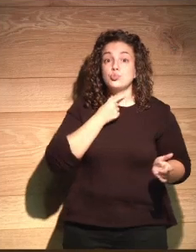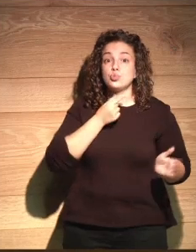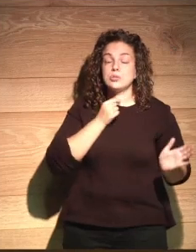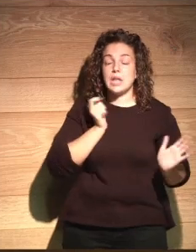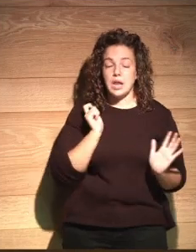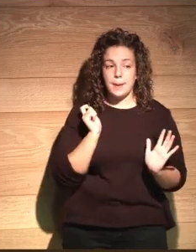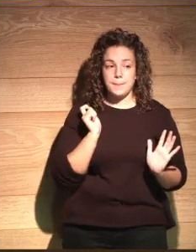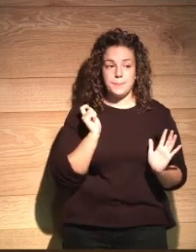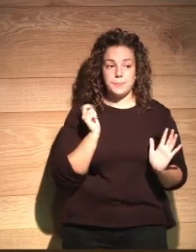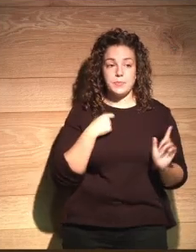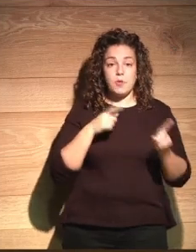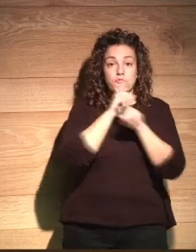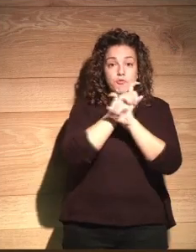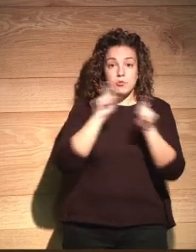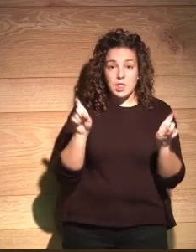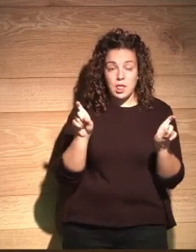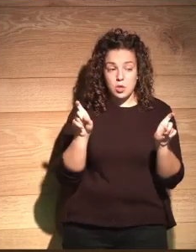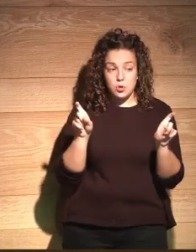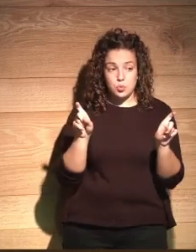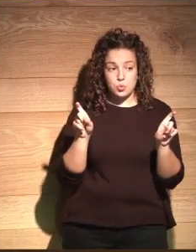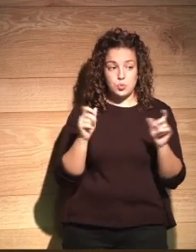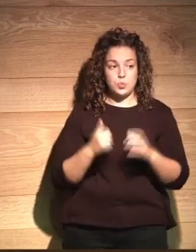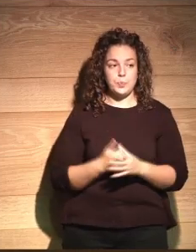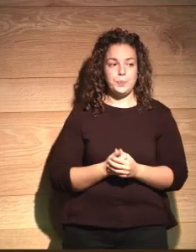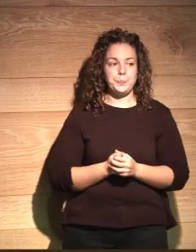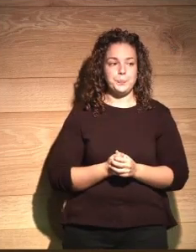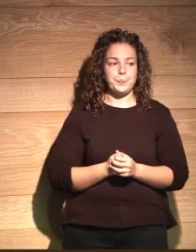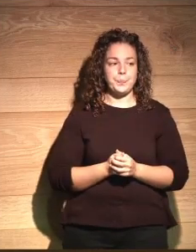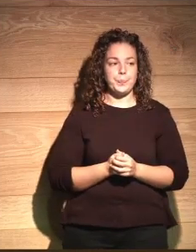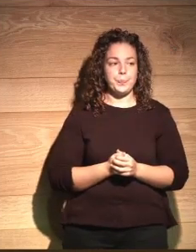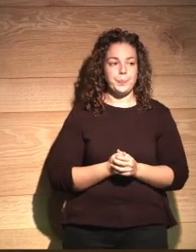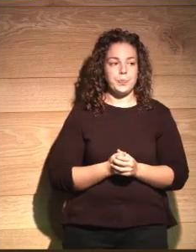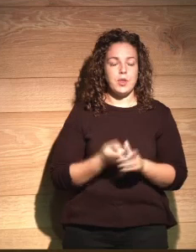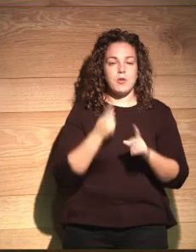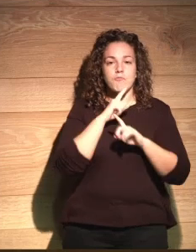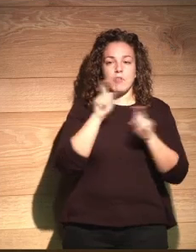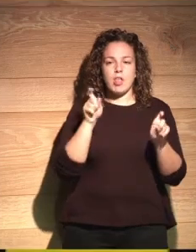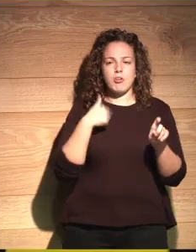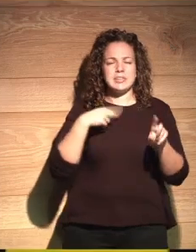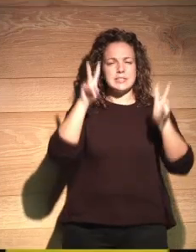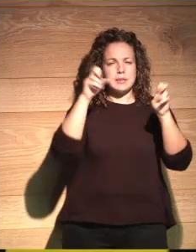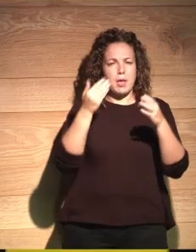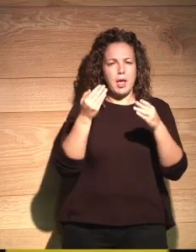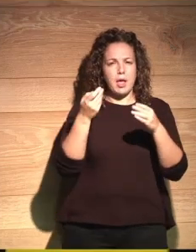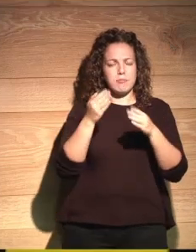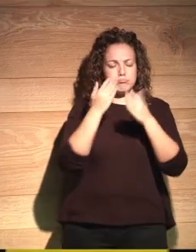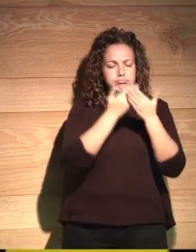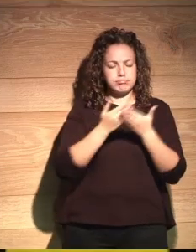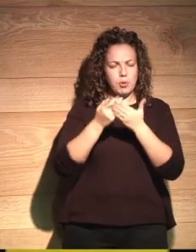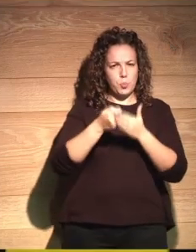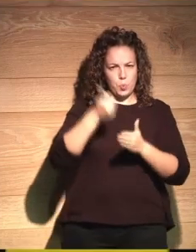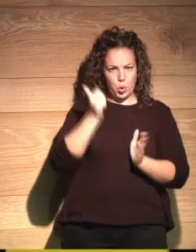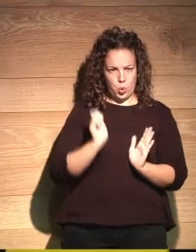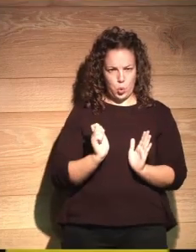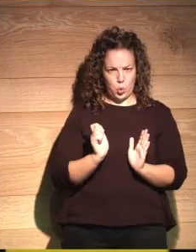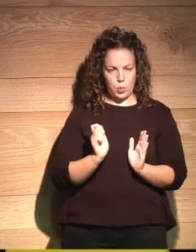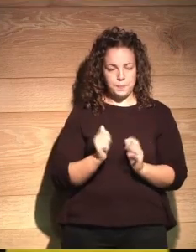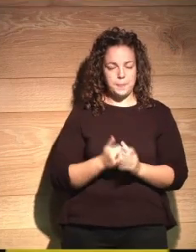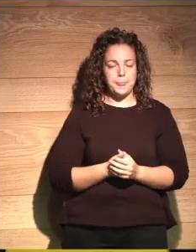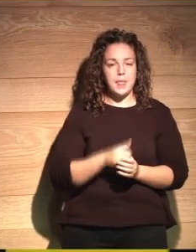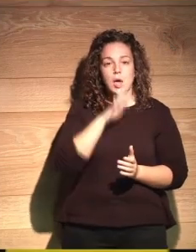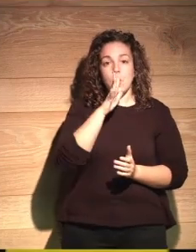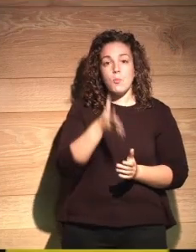Well, I would like the foundation, the Telefónica Foundation, to study this topic a little bit,